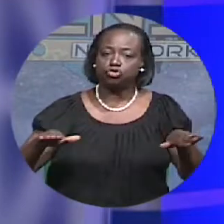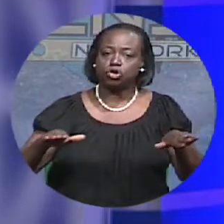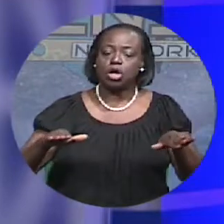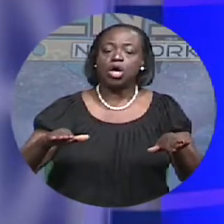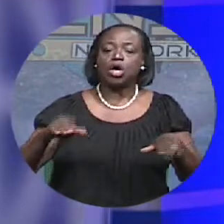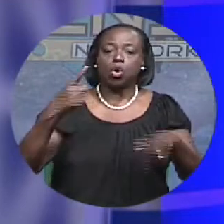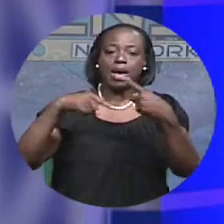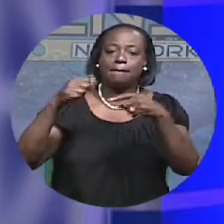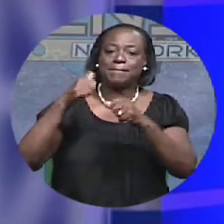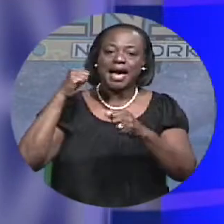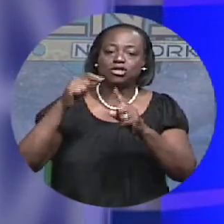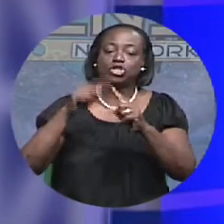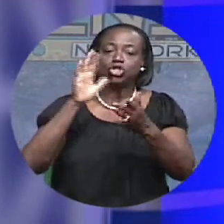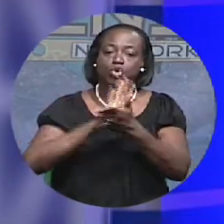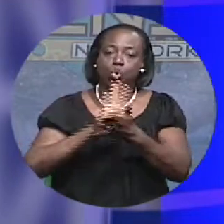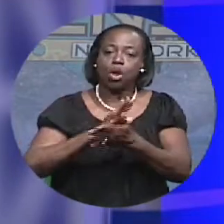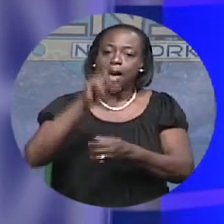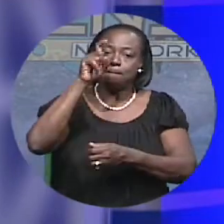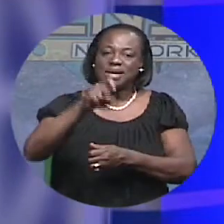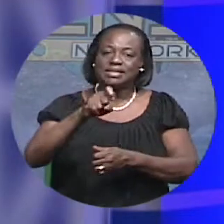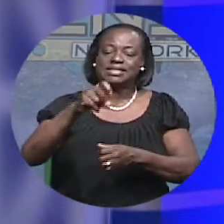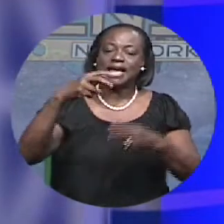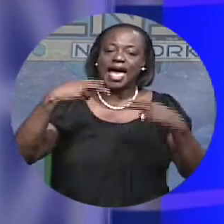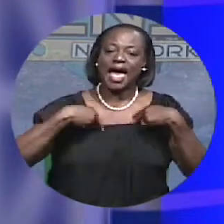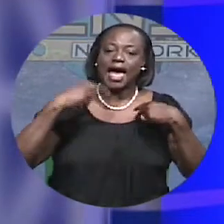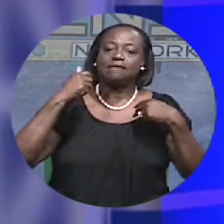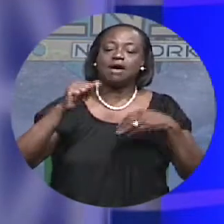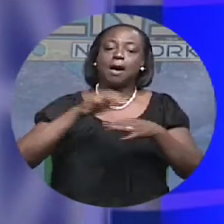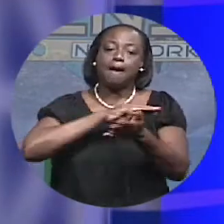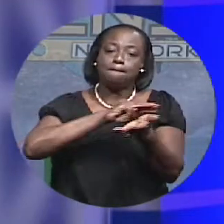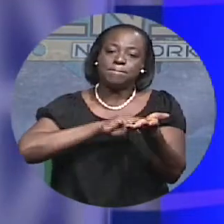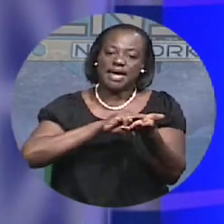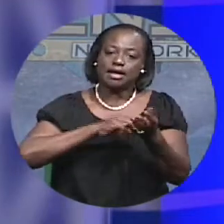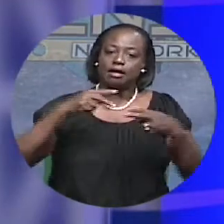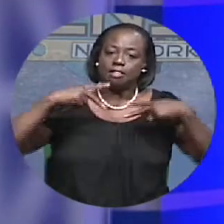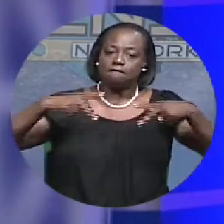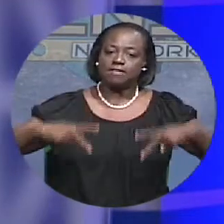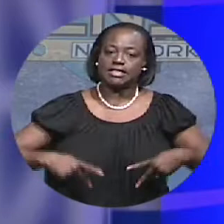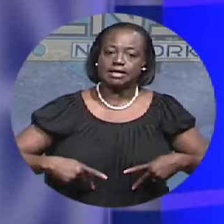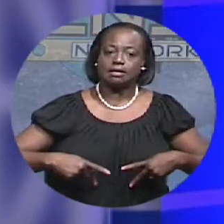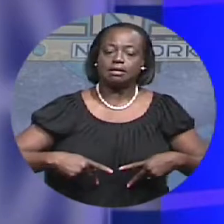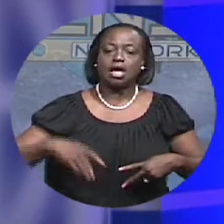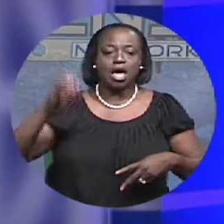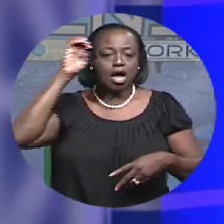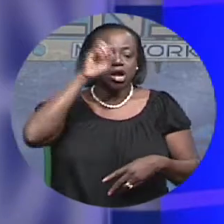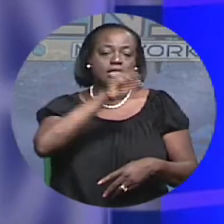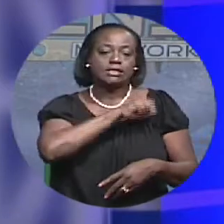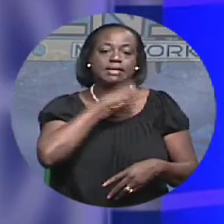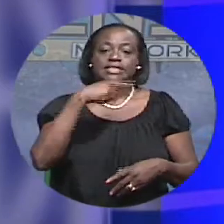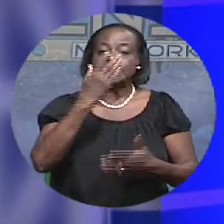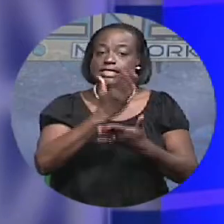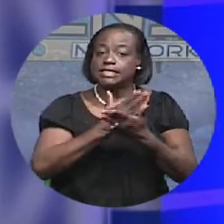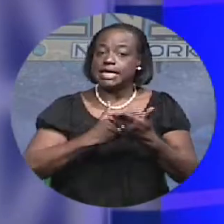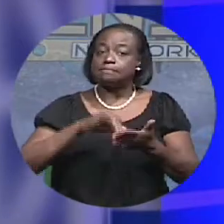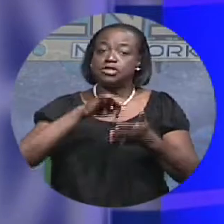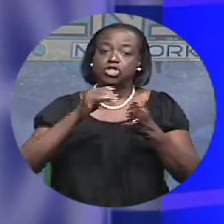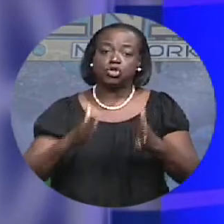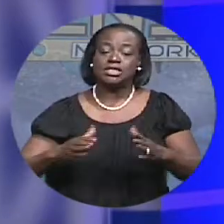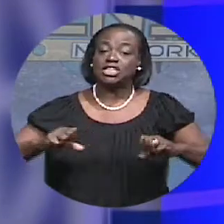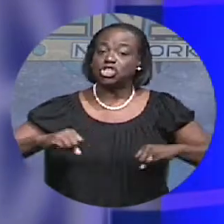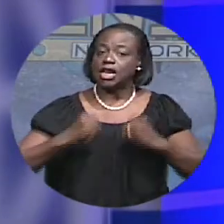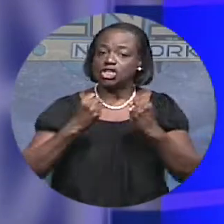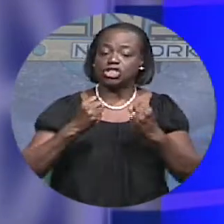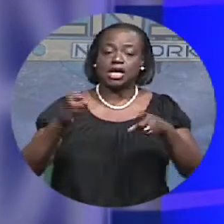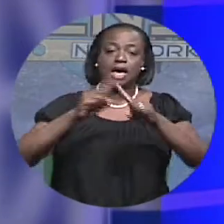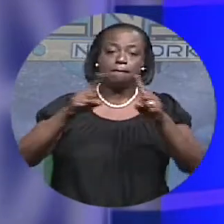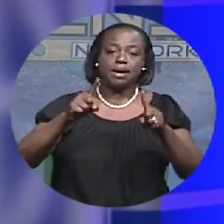system. Principal of Carmichael Primary, Earl Smith, says some students have had challenges getting the screenings complete, but he says the school is